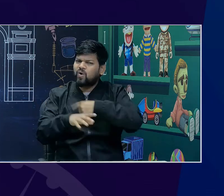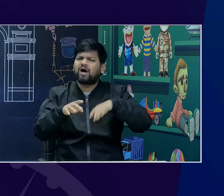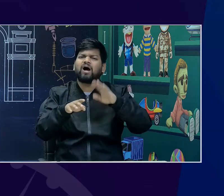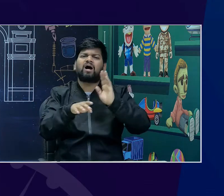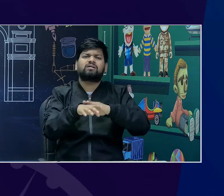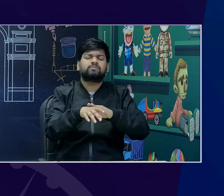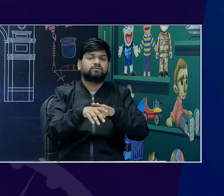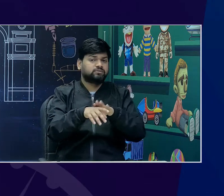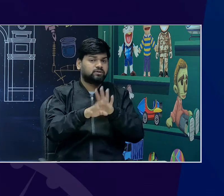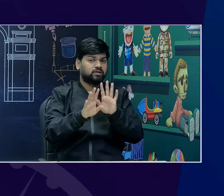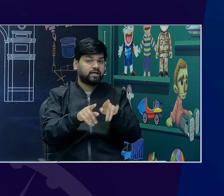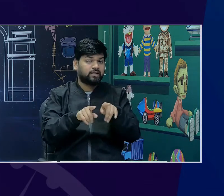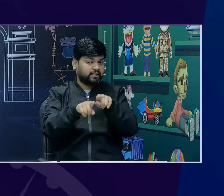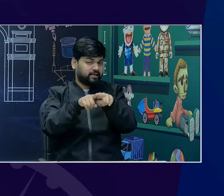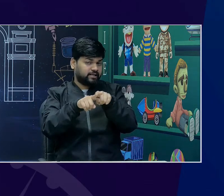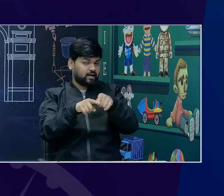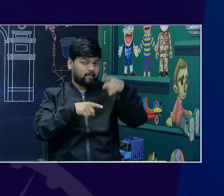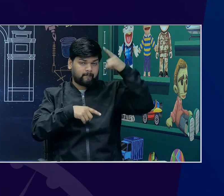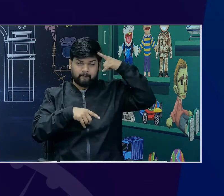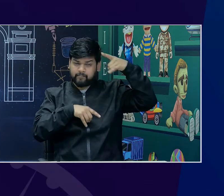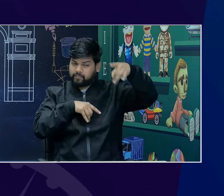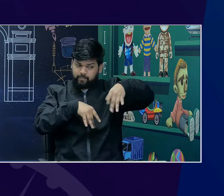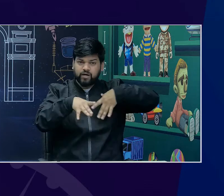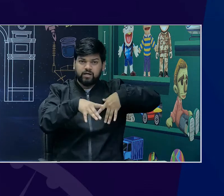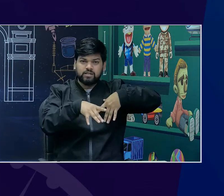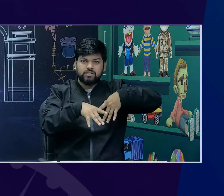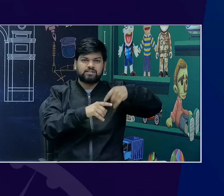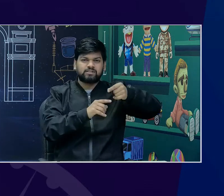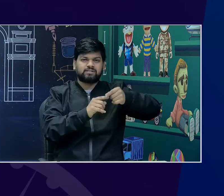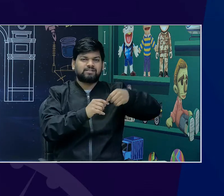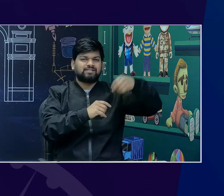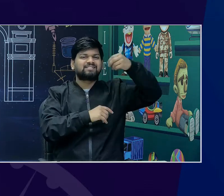owned by the government. So these are public property or